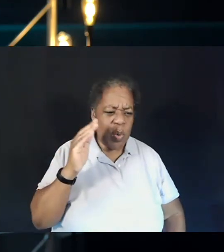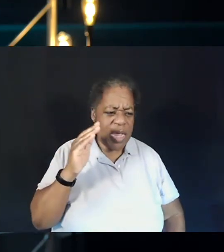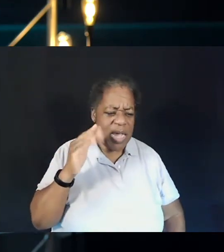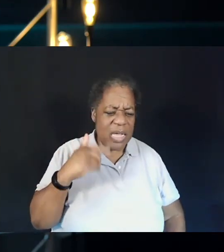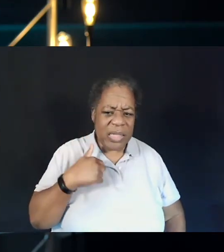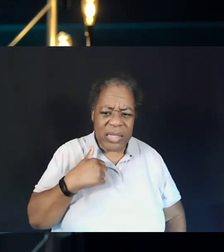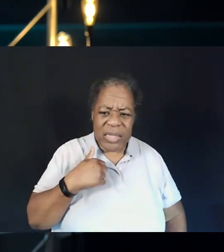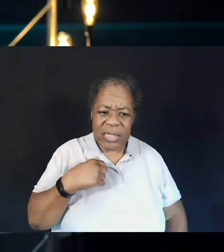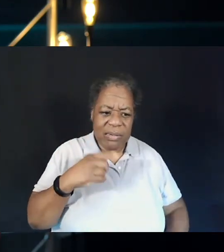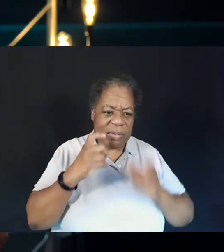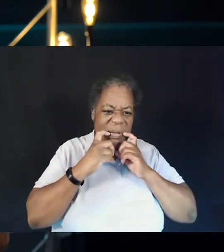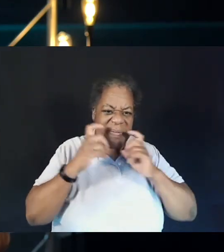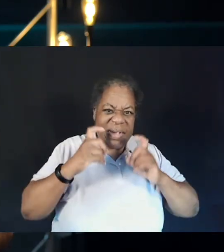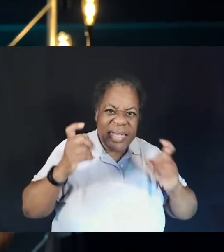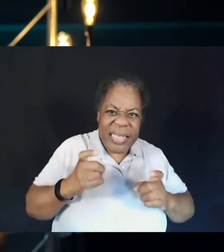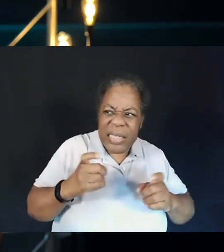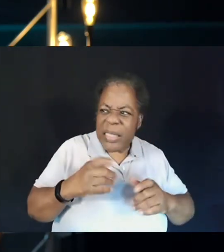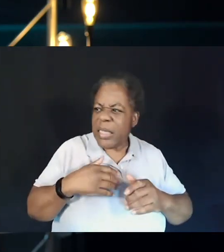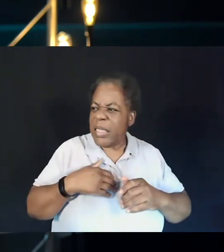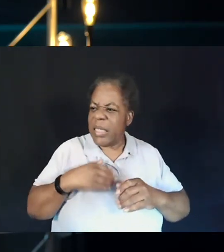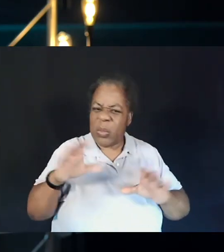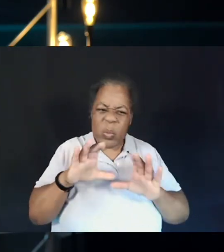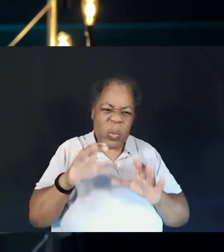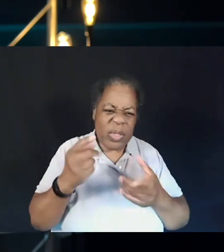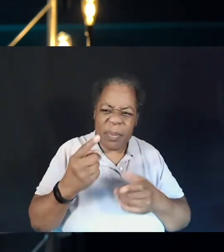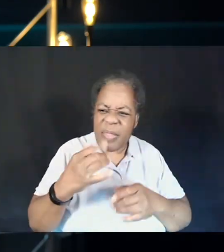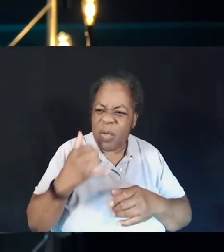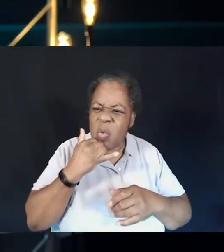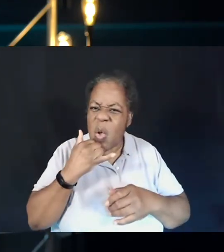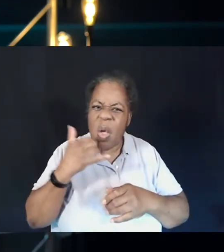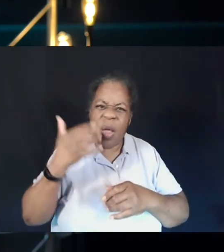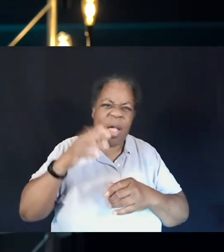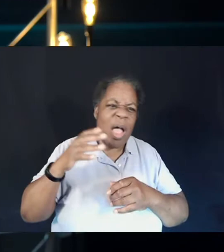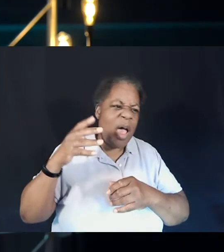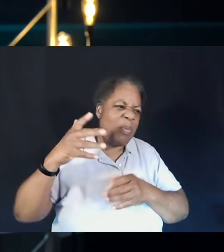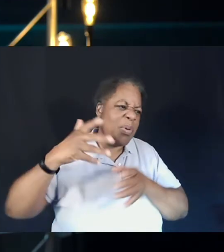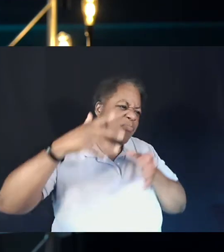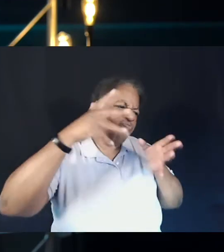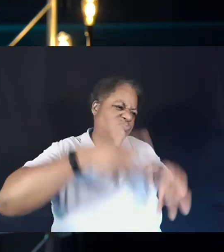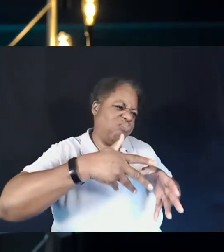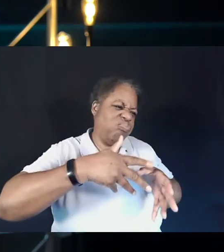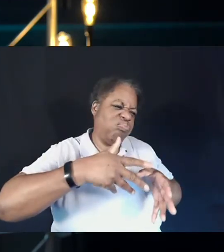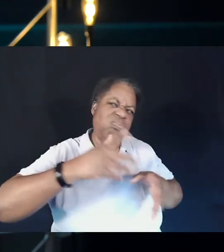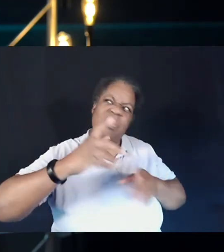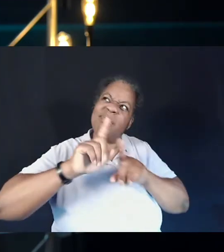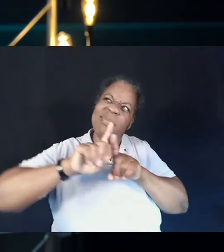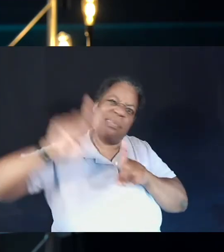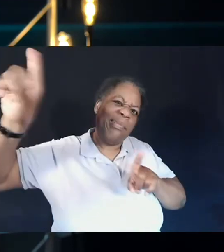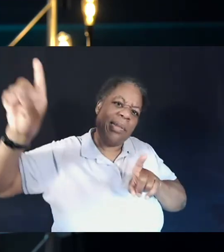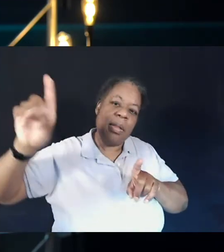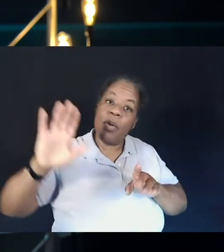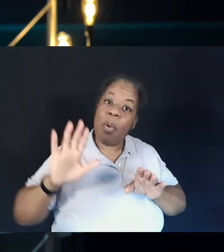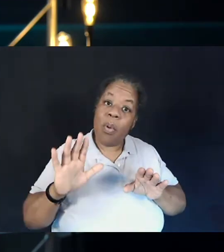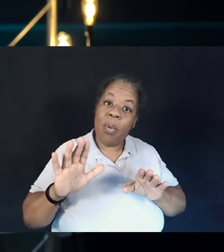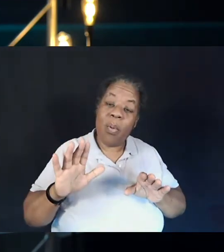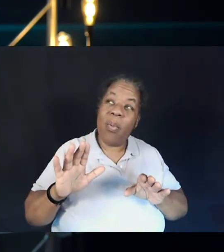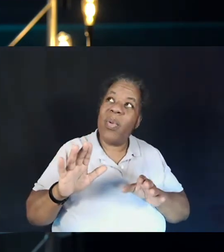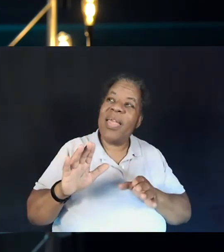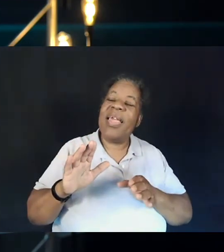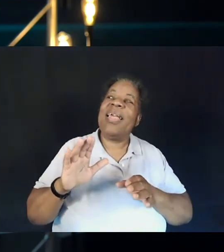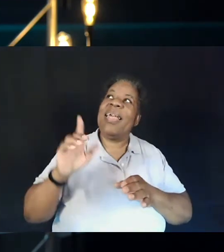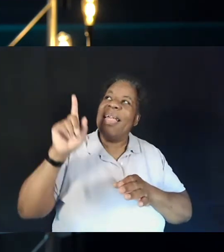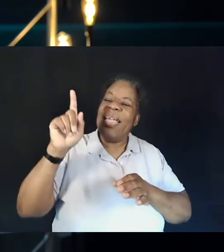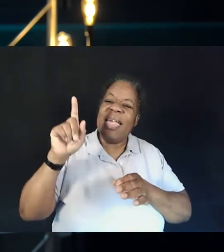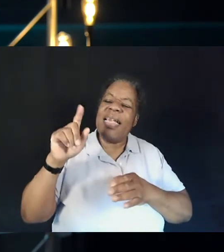sinned or if I did something, you know, God was going to walk away from me and leave me alone. And that's not what he's saying. He is actually referring to the anointing of the Holy